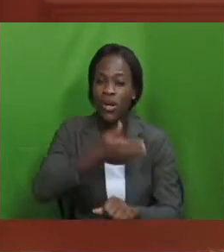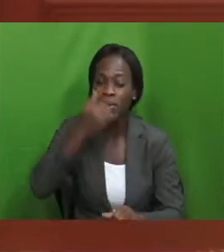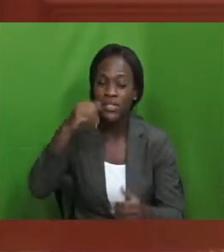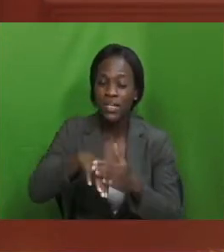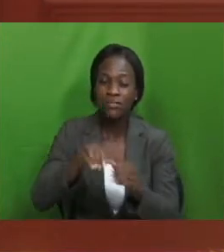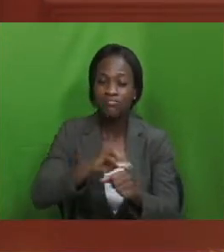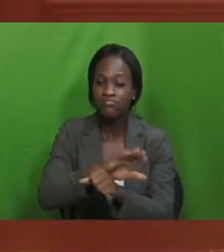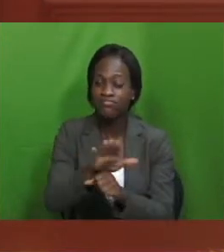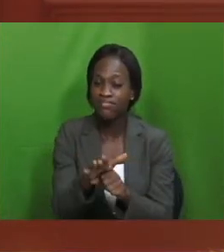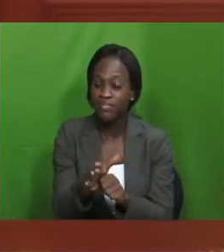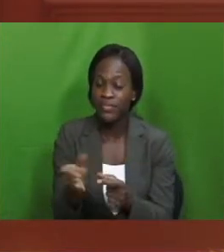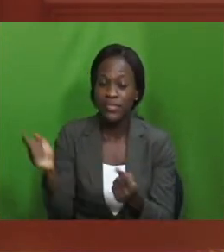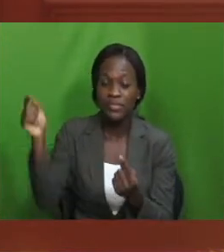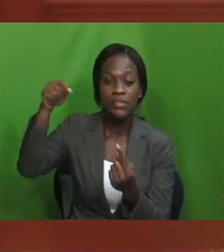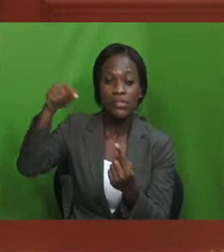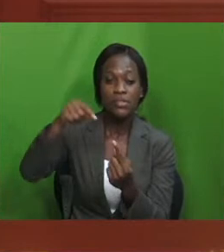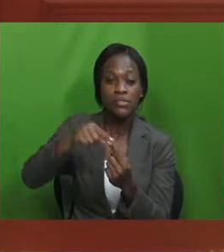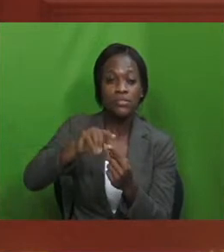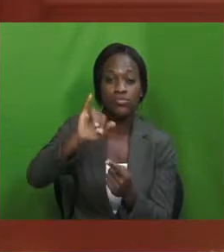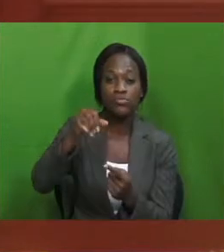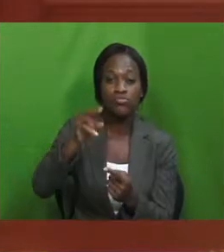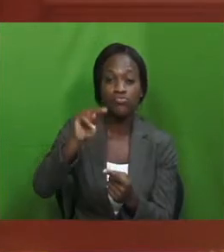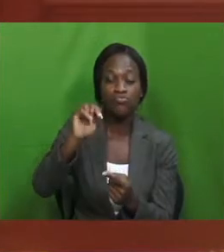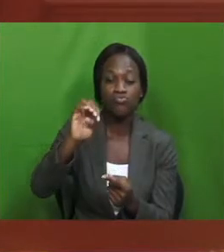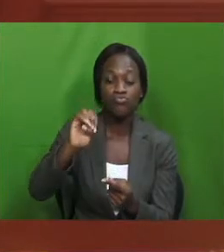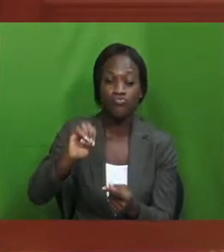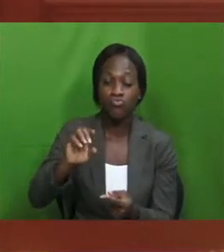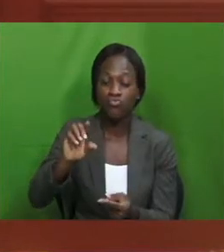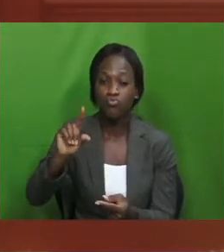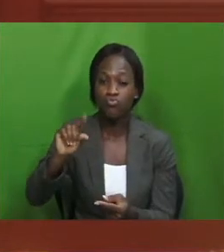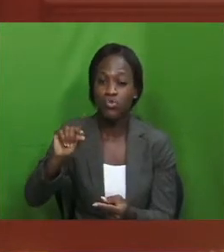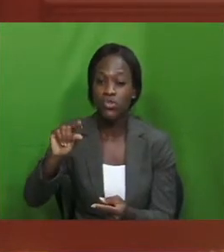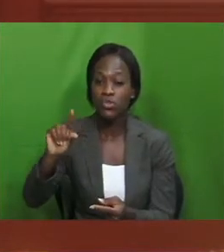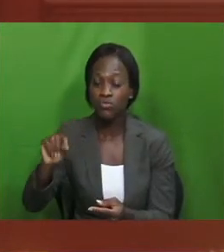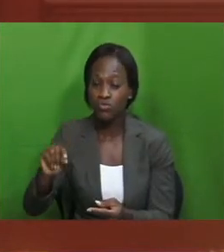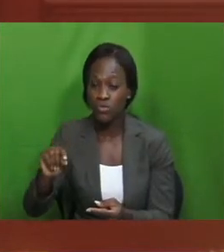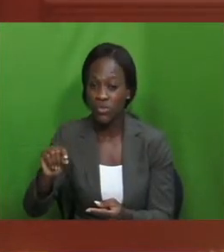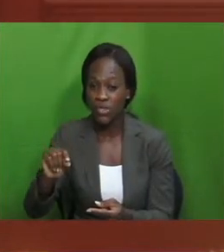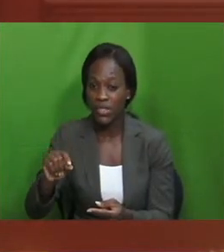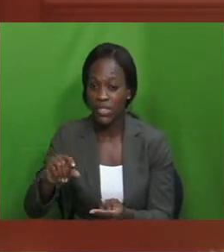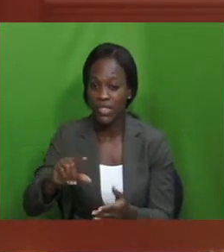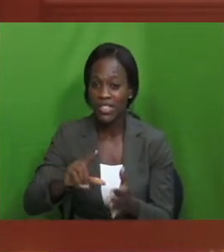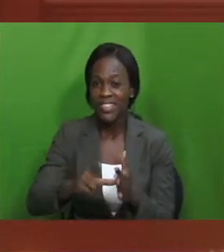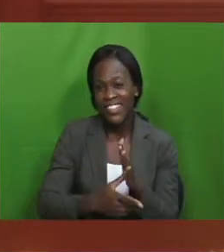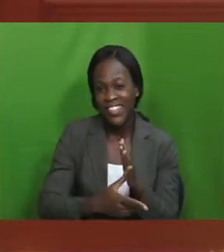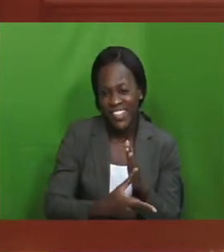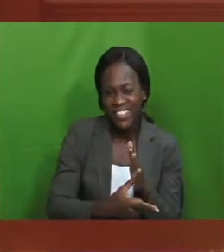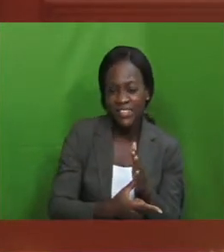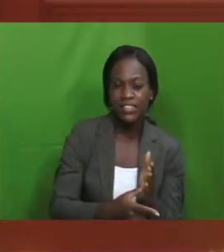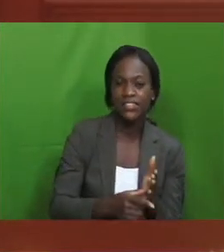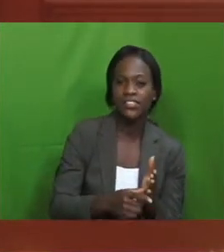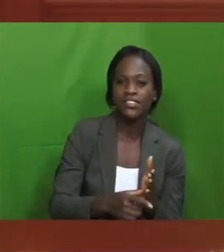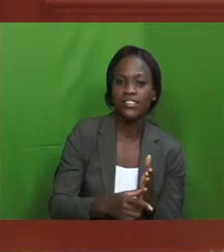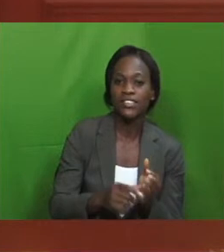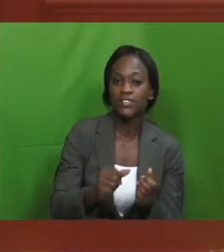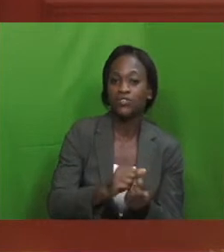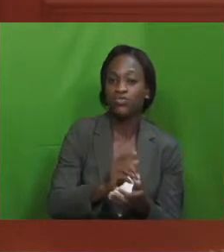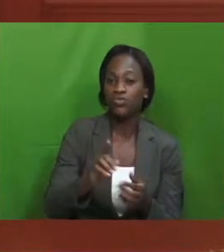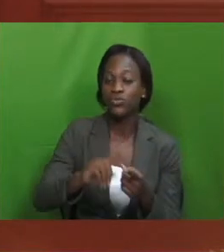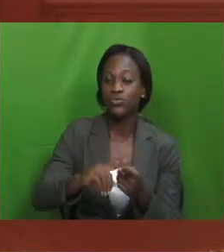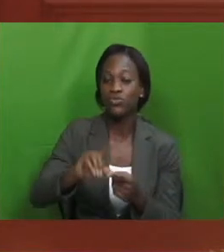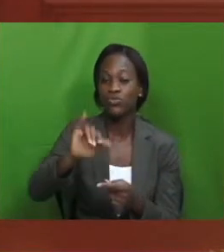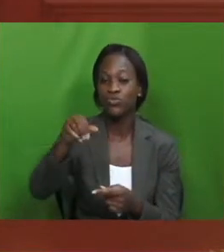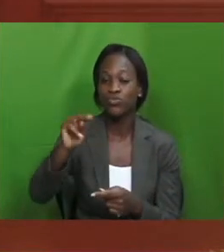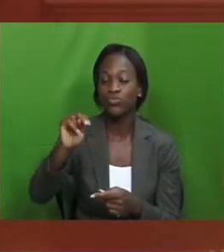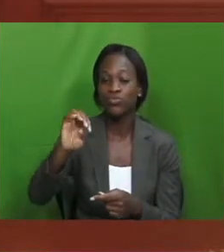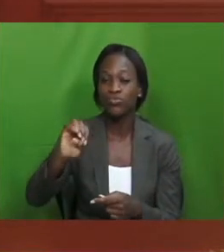June 2020 than the COVID period to June 2021. I'm doing a half-year comparison of the data for